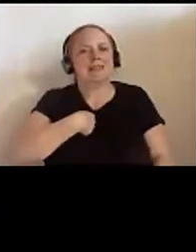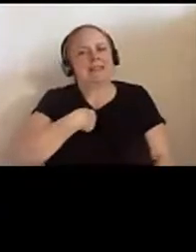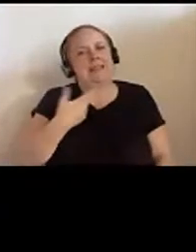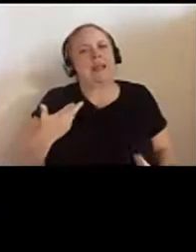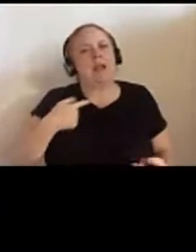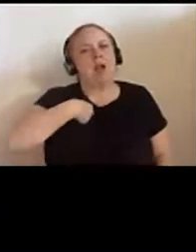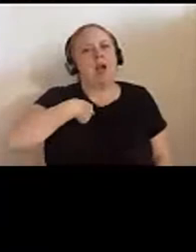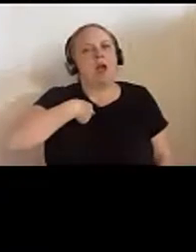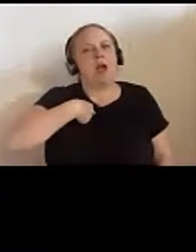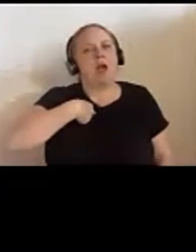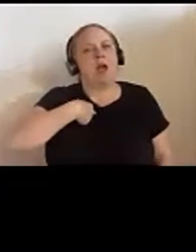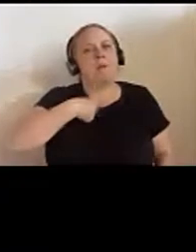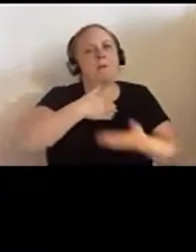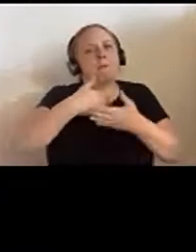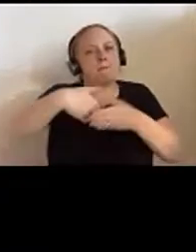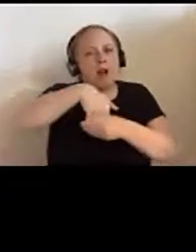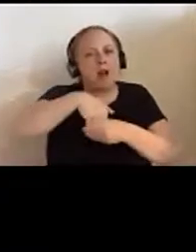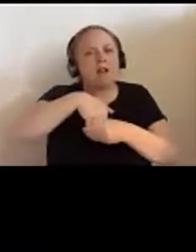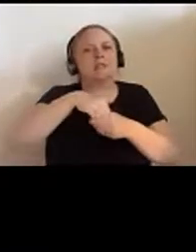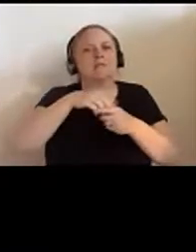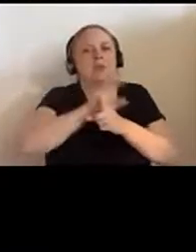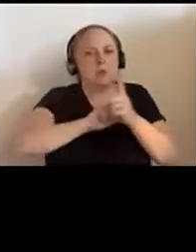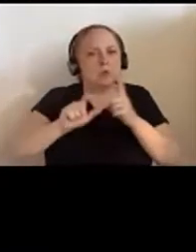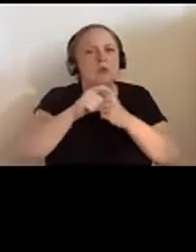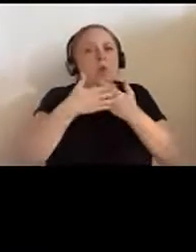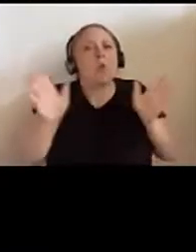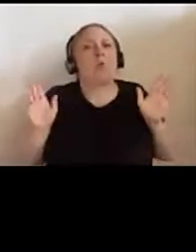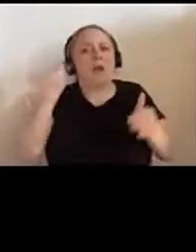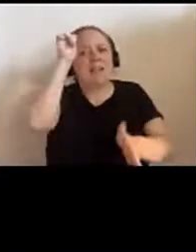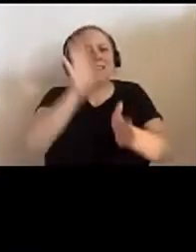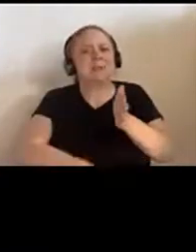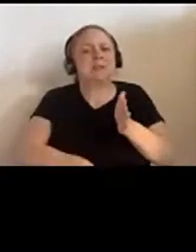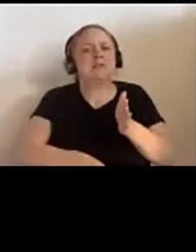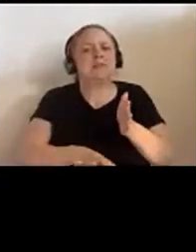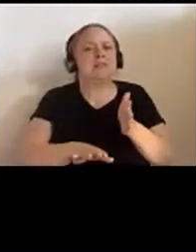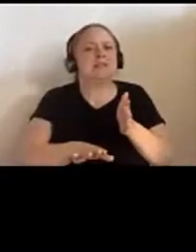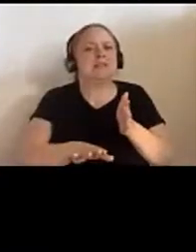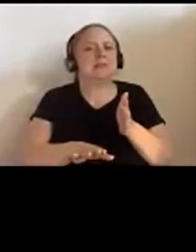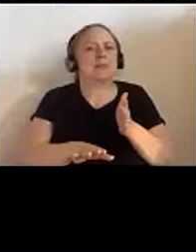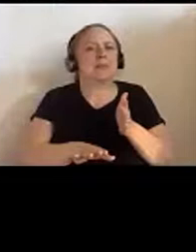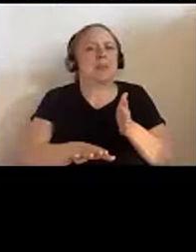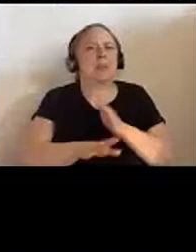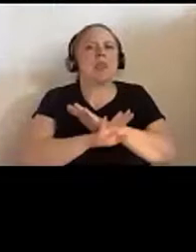a part of a community, or I'm a part of a wider experience. And I'm not necessarily interested